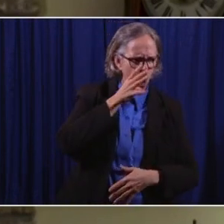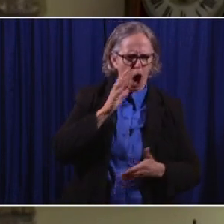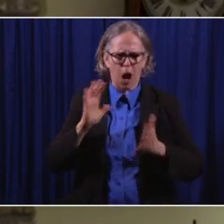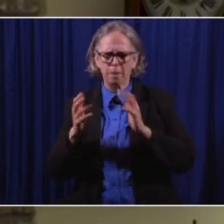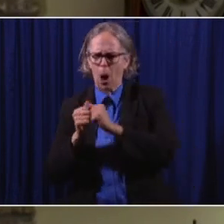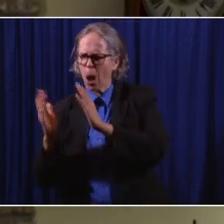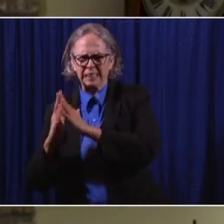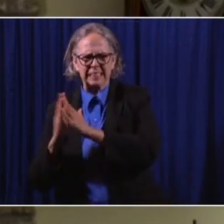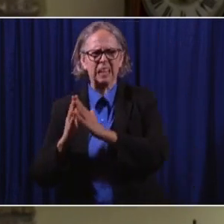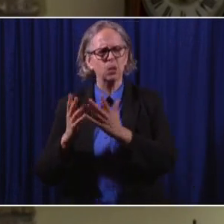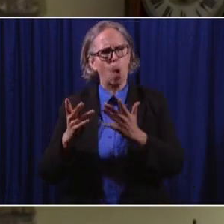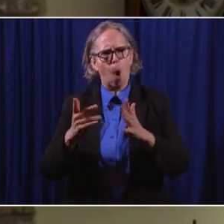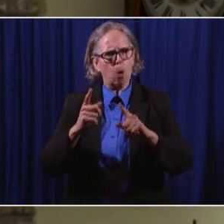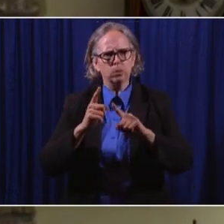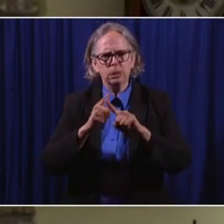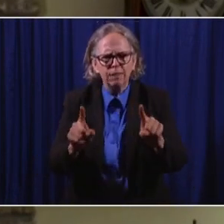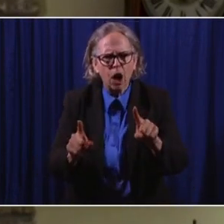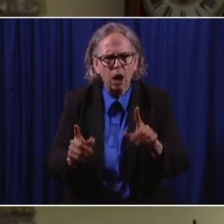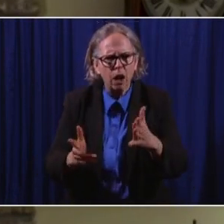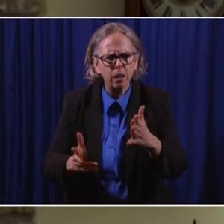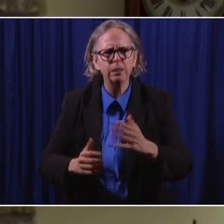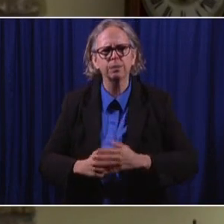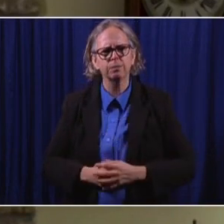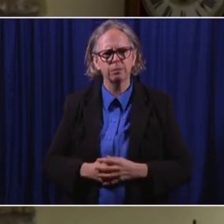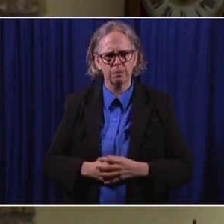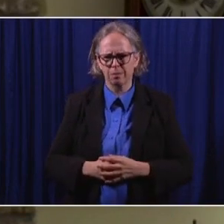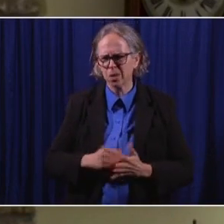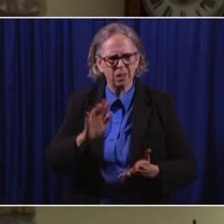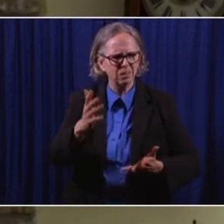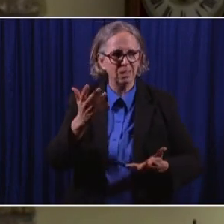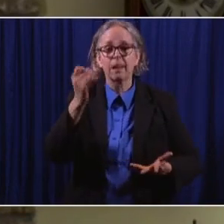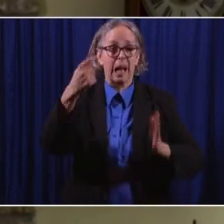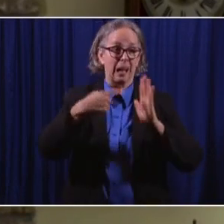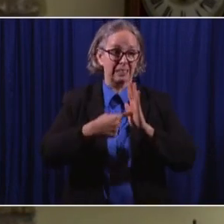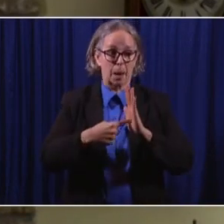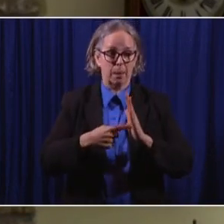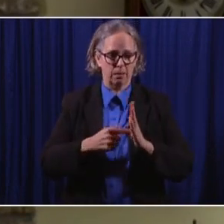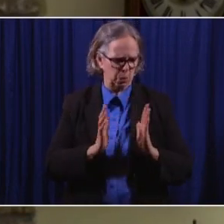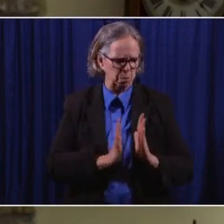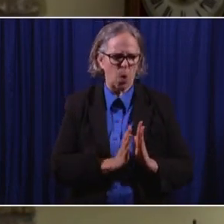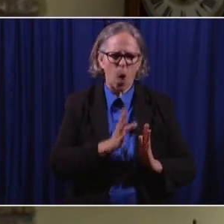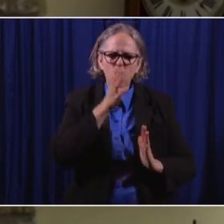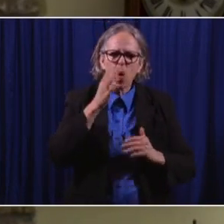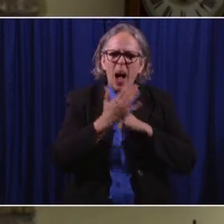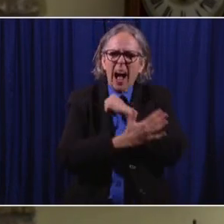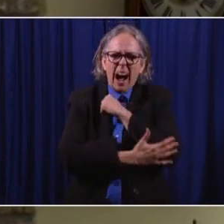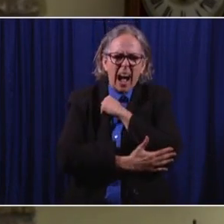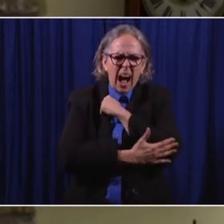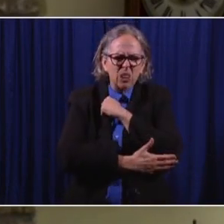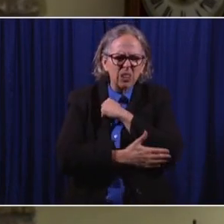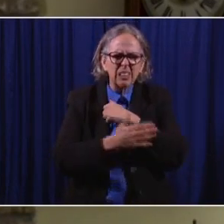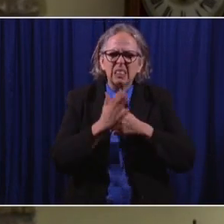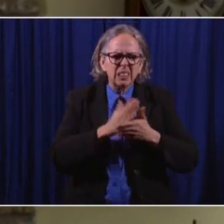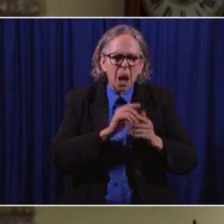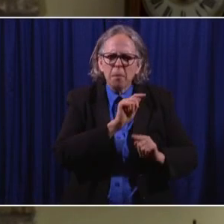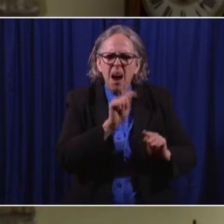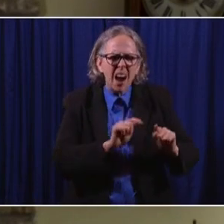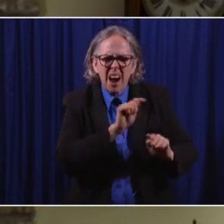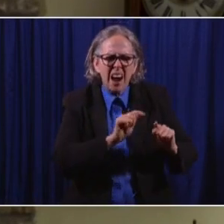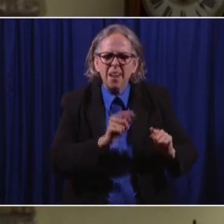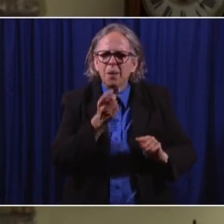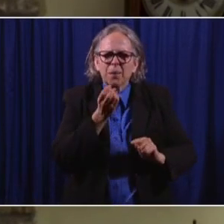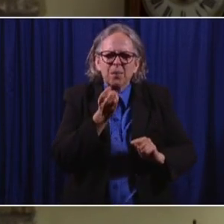county, we still have some counties that don't have a lot of spread. One of the reasons we put this list up on the